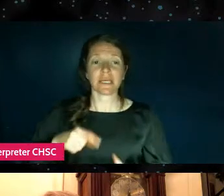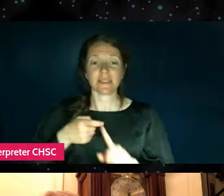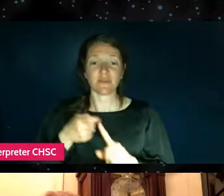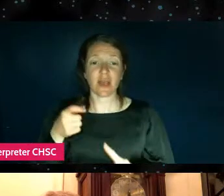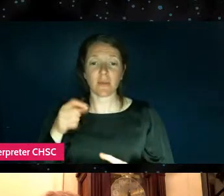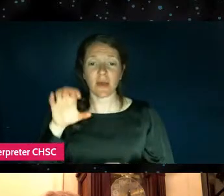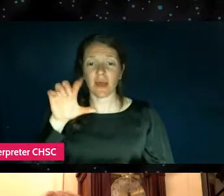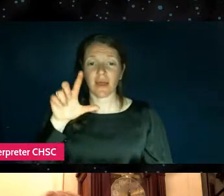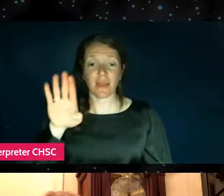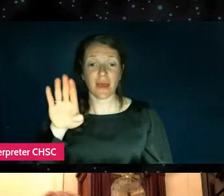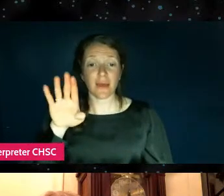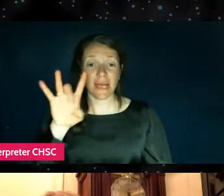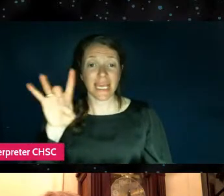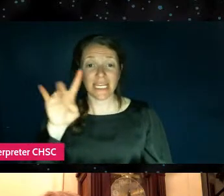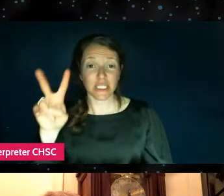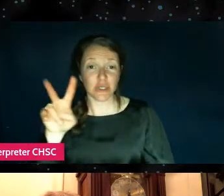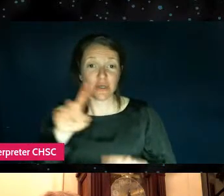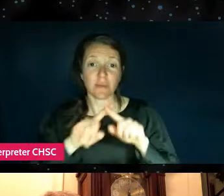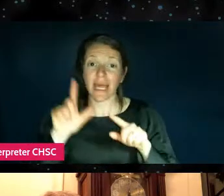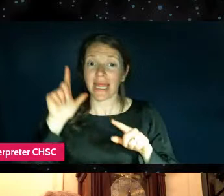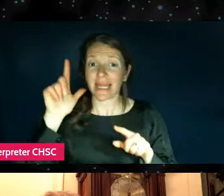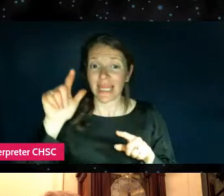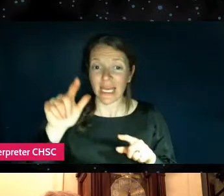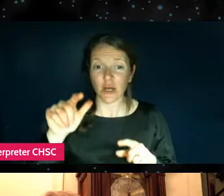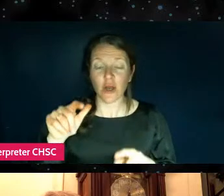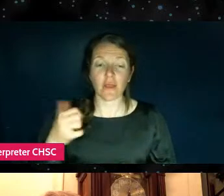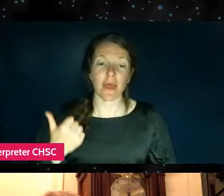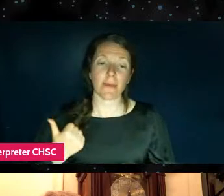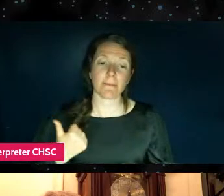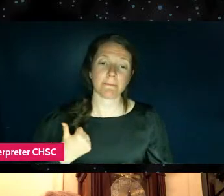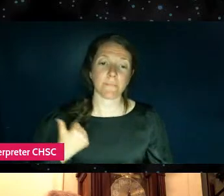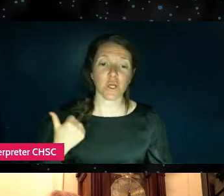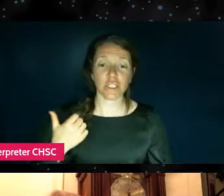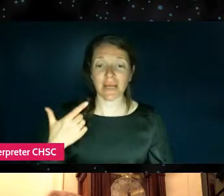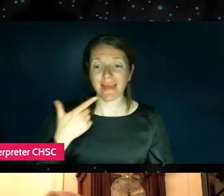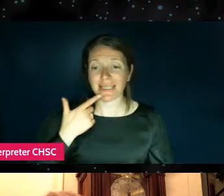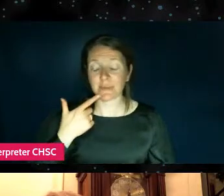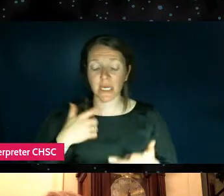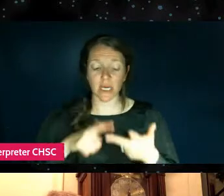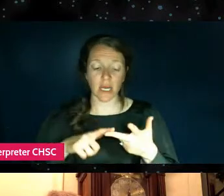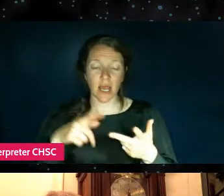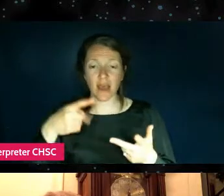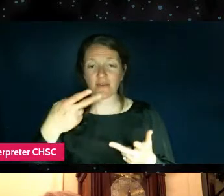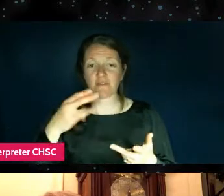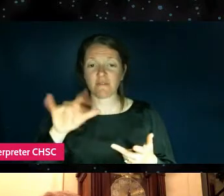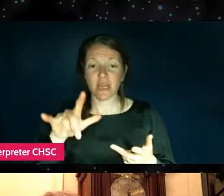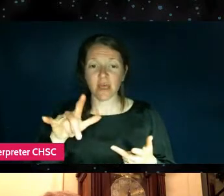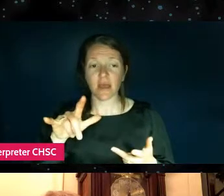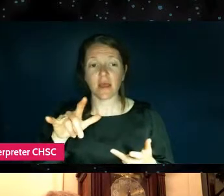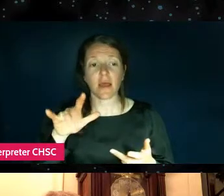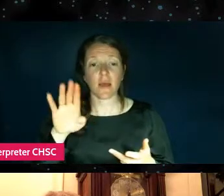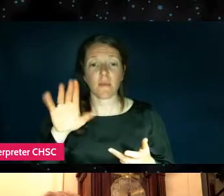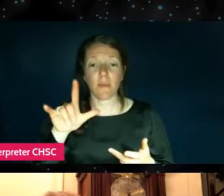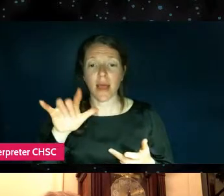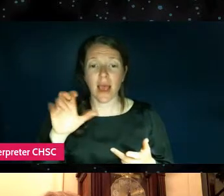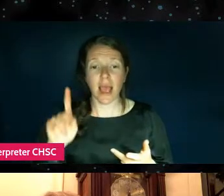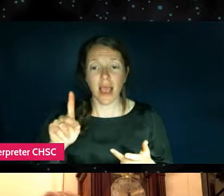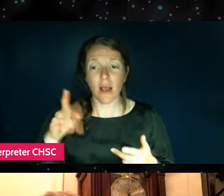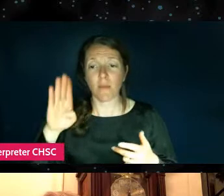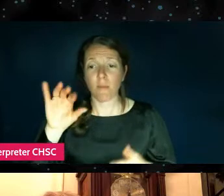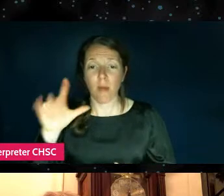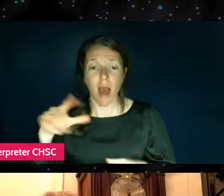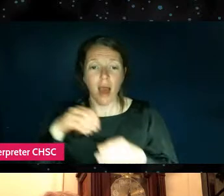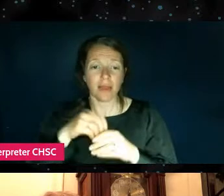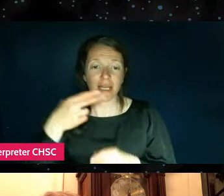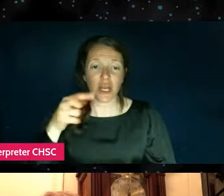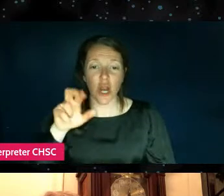but we also layered in the story about the Butch lesbians, about Phil Blackball in Harlem, and Gladys Bentley, and like